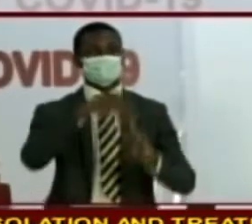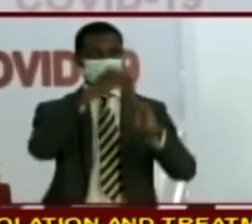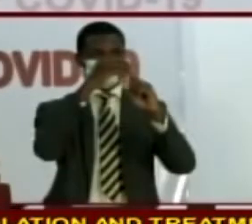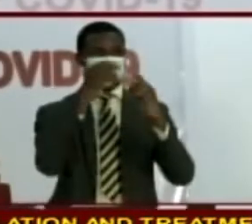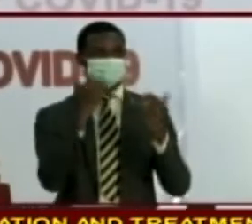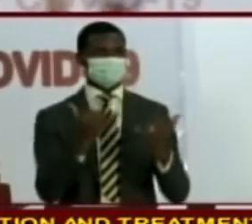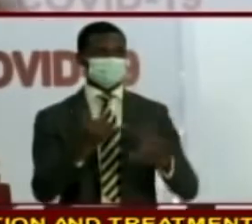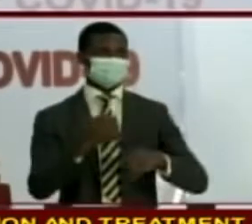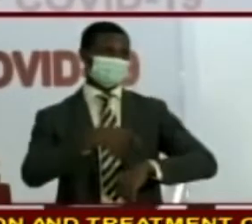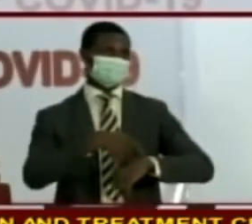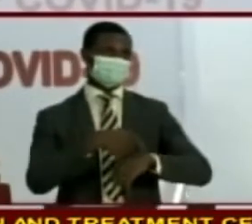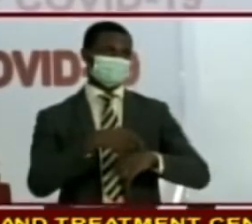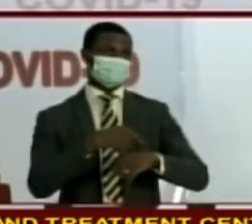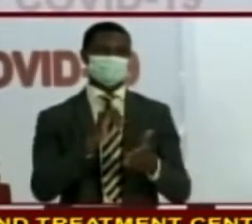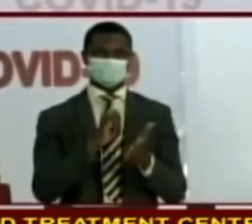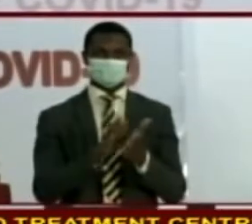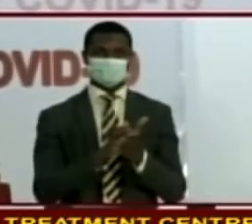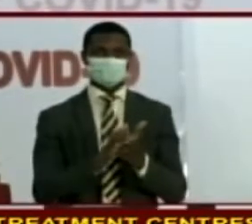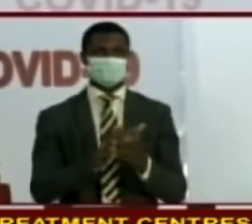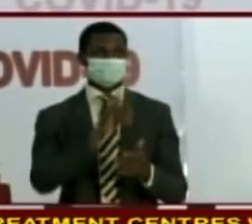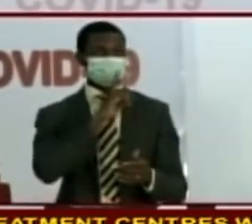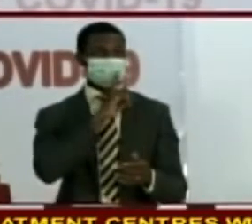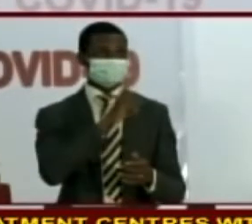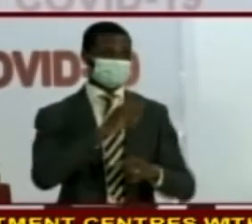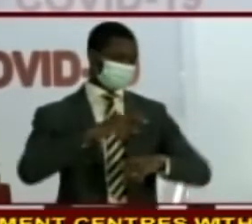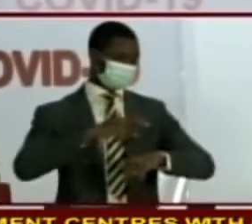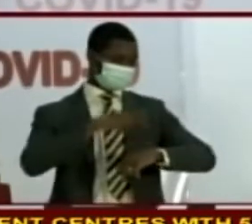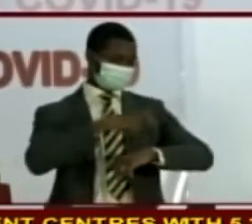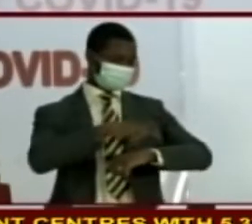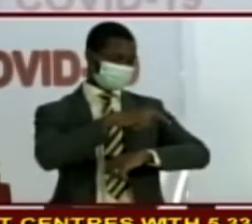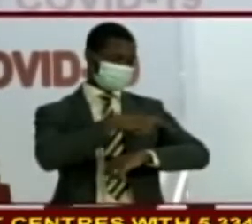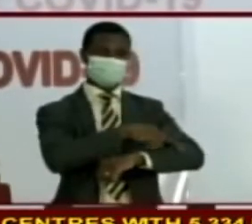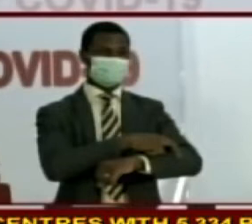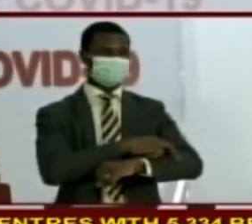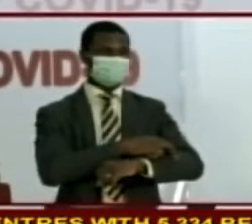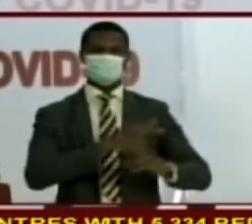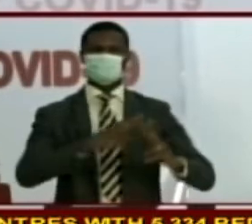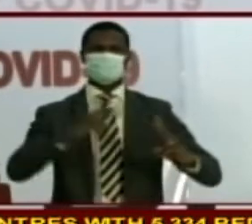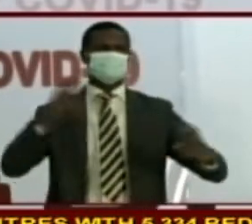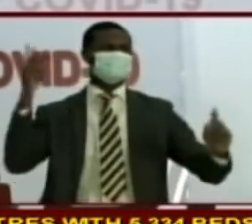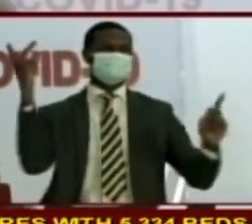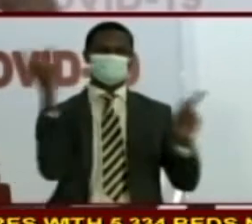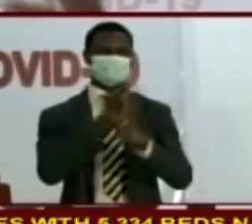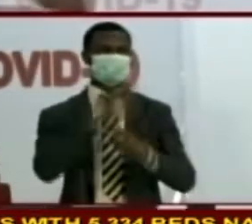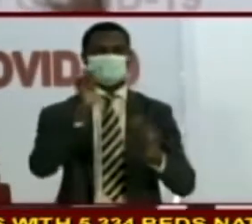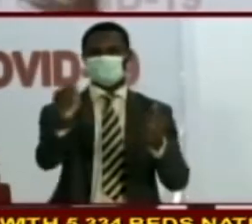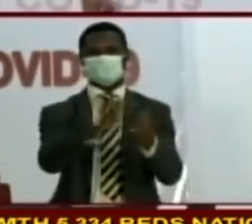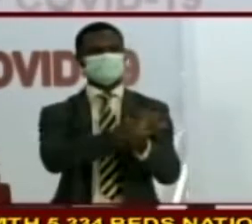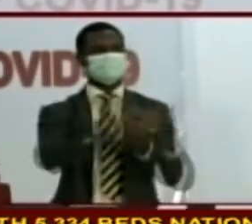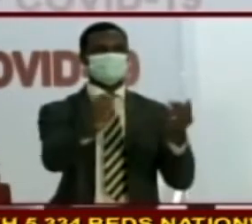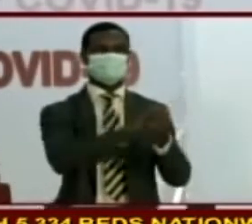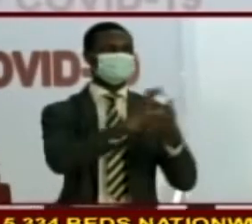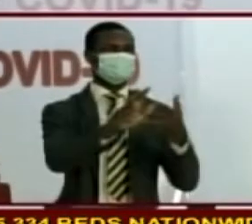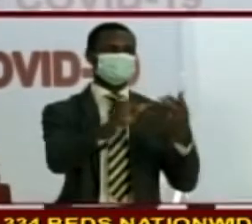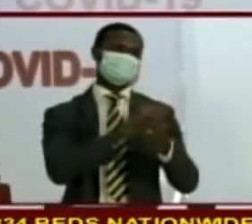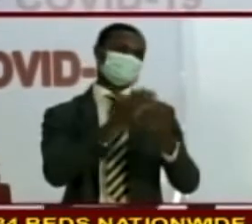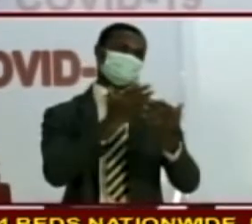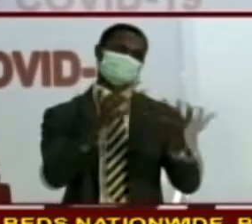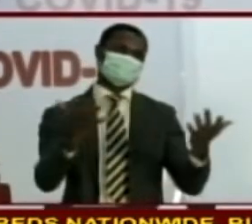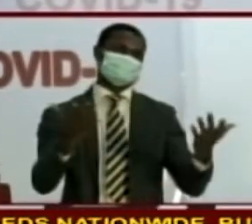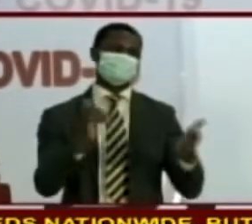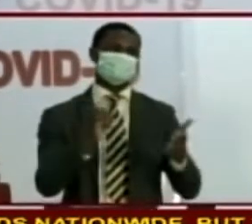season, because the invasion of locusts can be very devastating for places that particularly depend